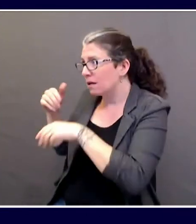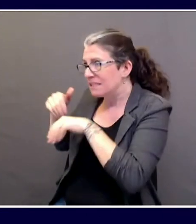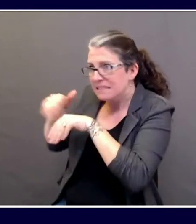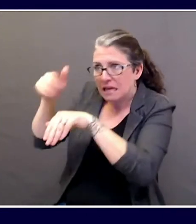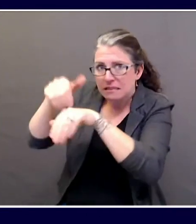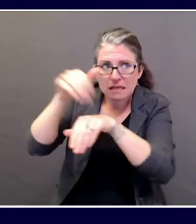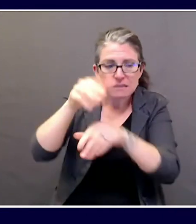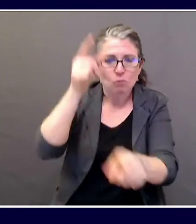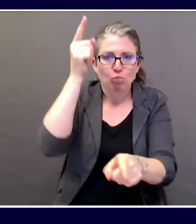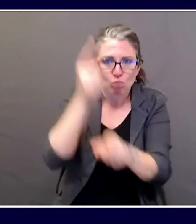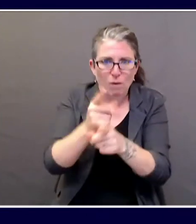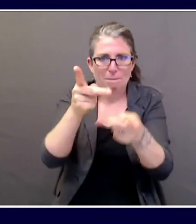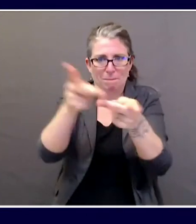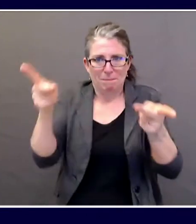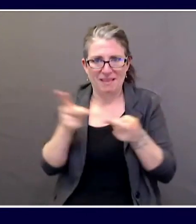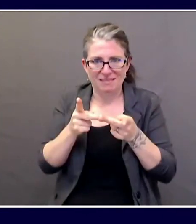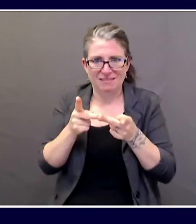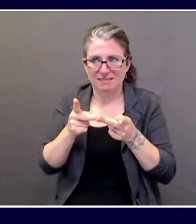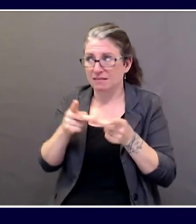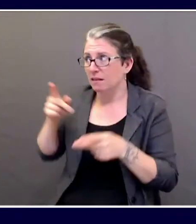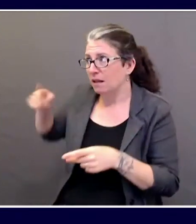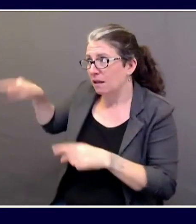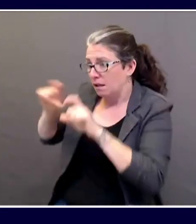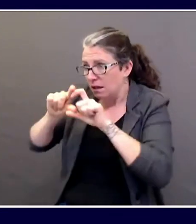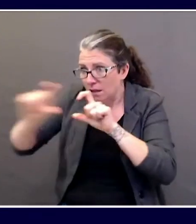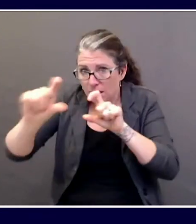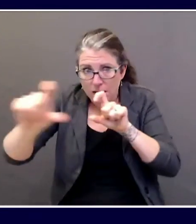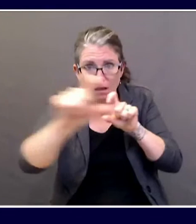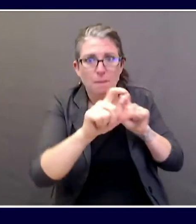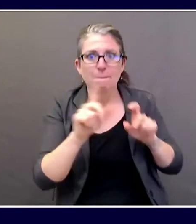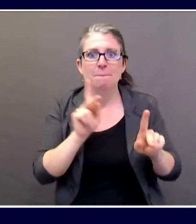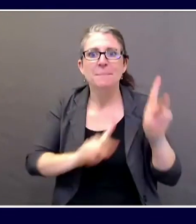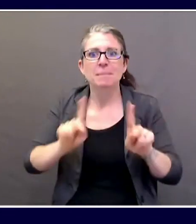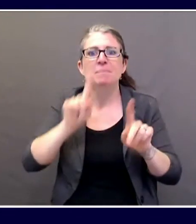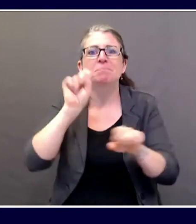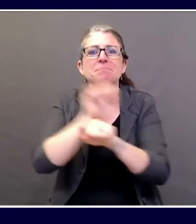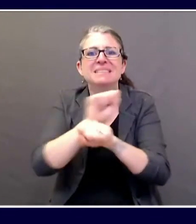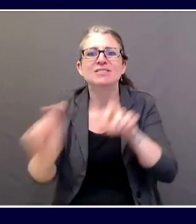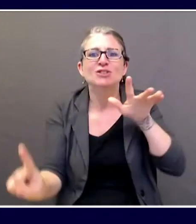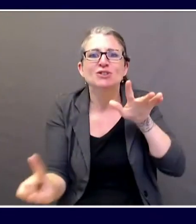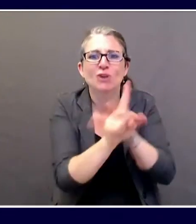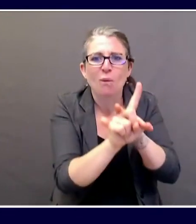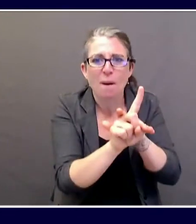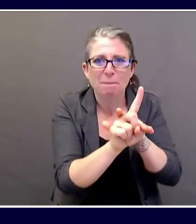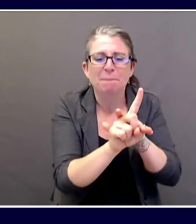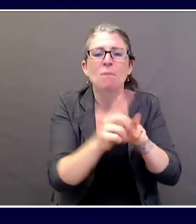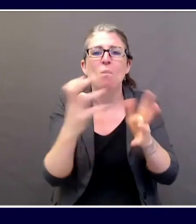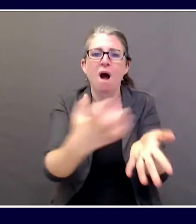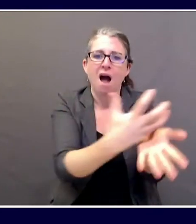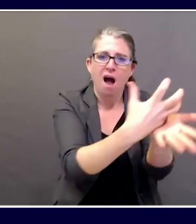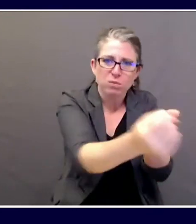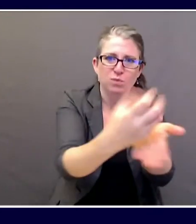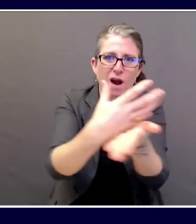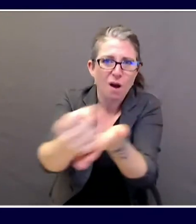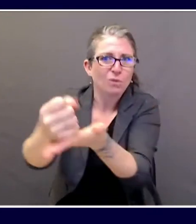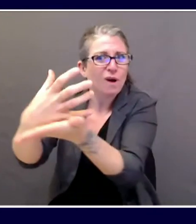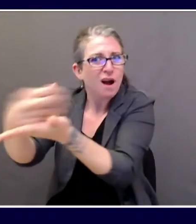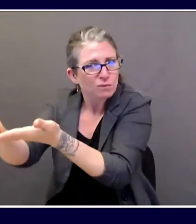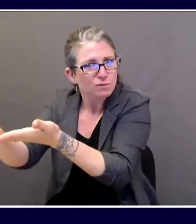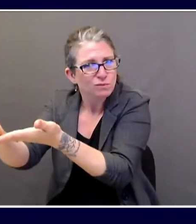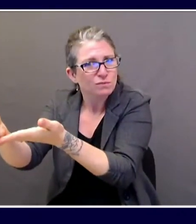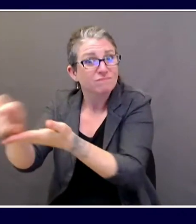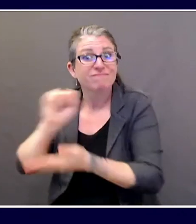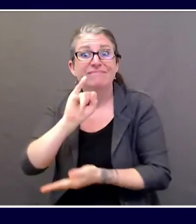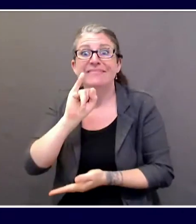One additional vaccine update. As we talked about on Tuesday, the state of Maine will soon be receiving